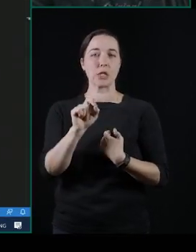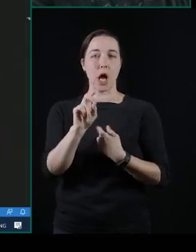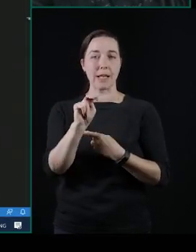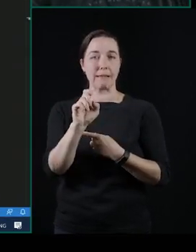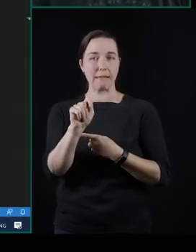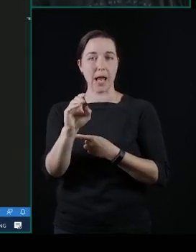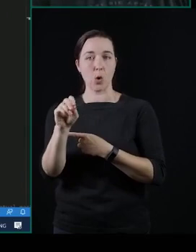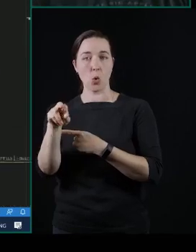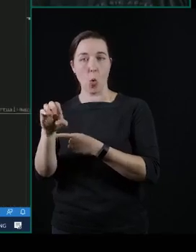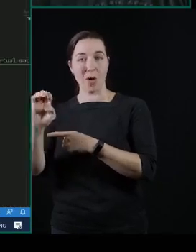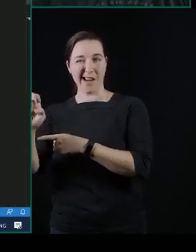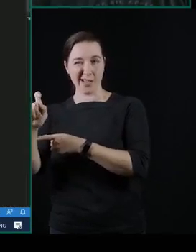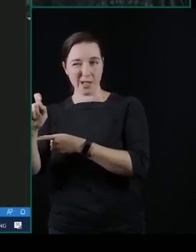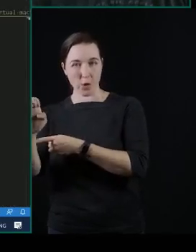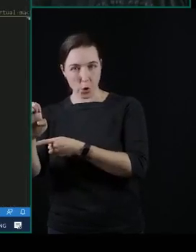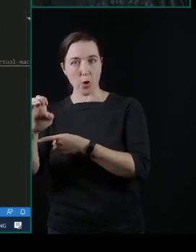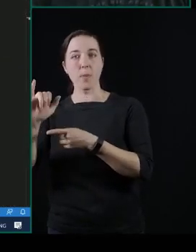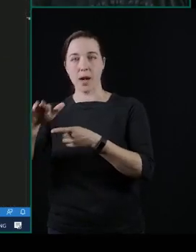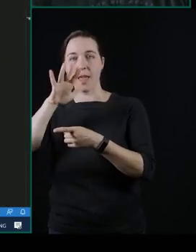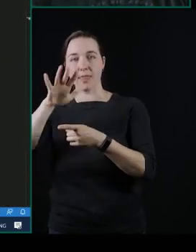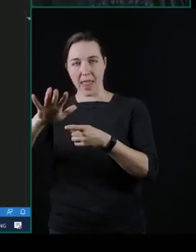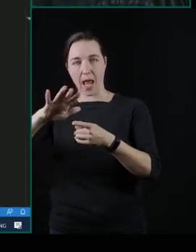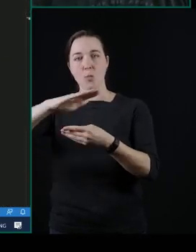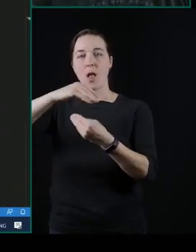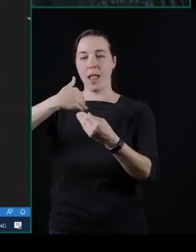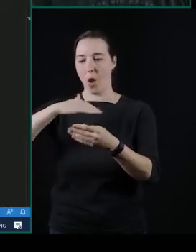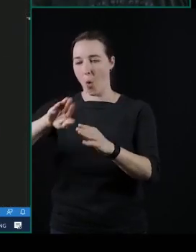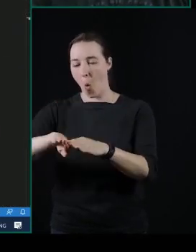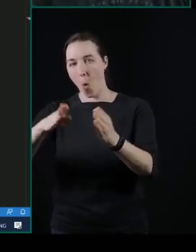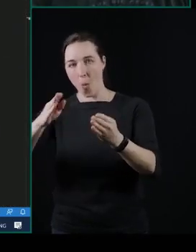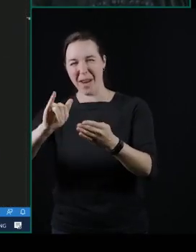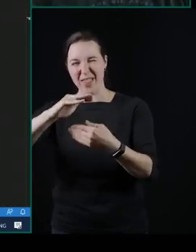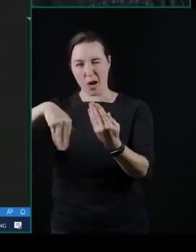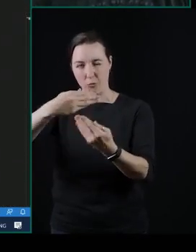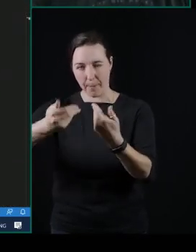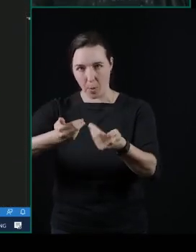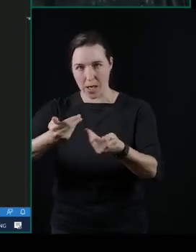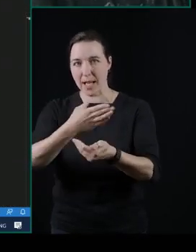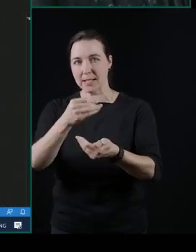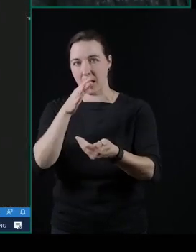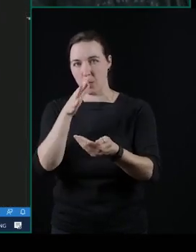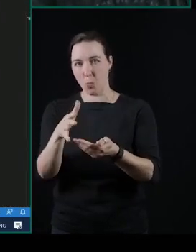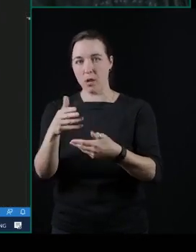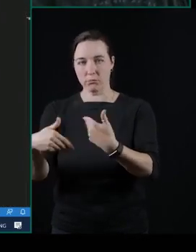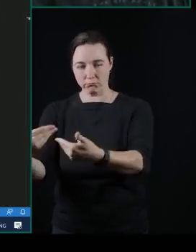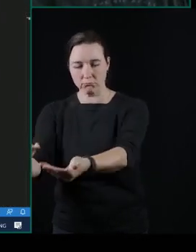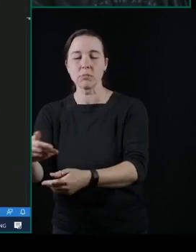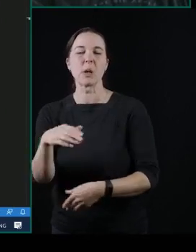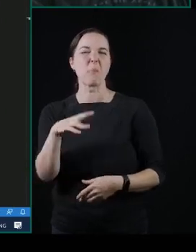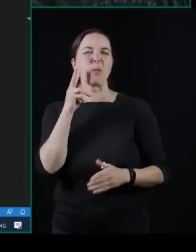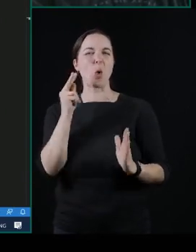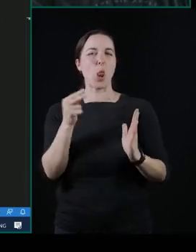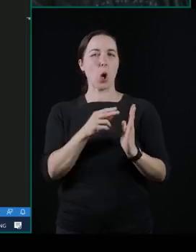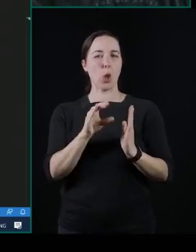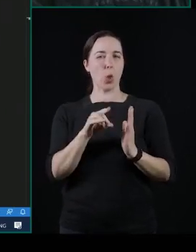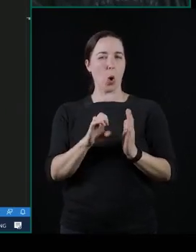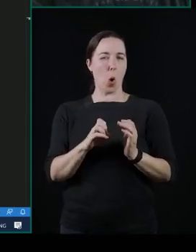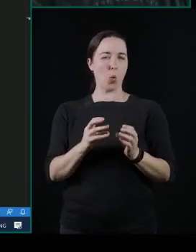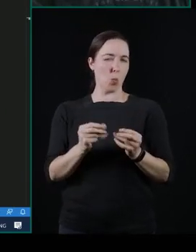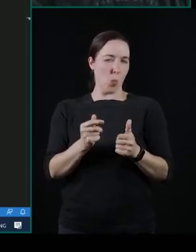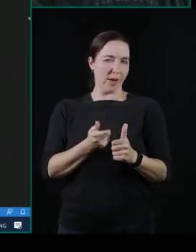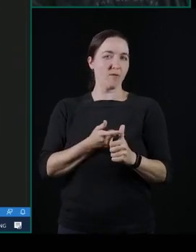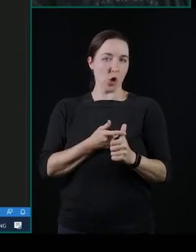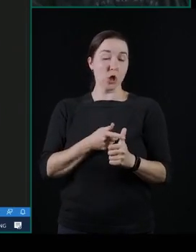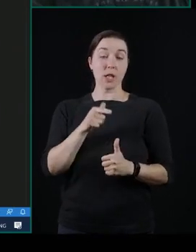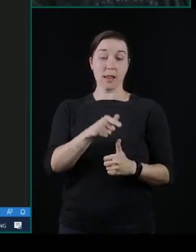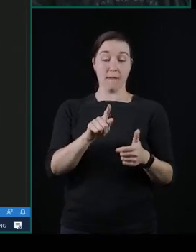our .NET Core executable, which will wrap the Open Arena process, and a Docker file. Let's take a quick look at the code. So the